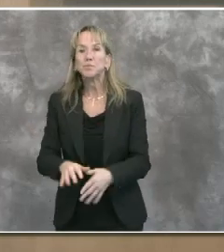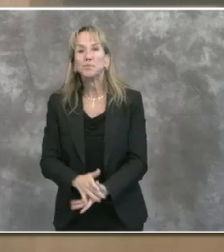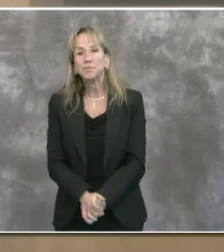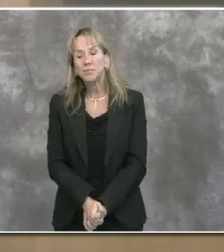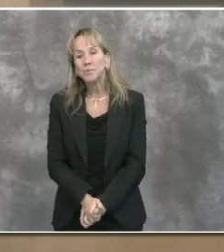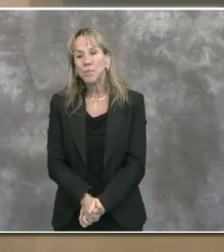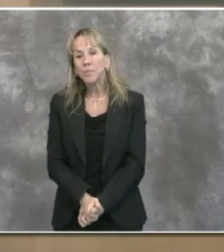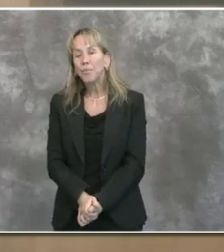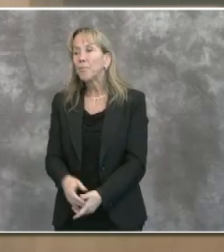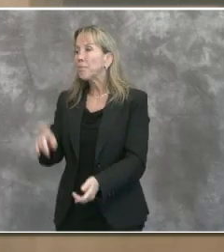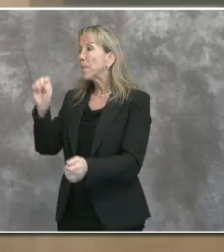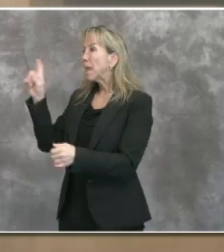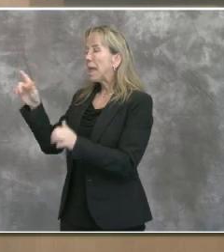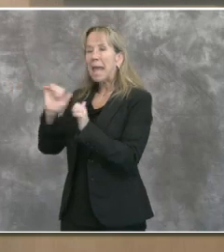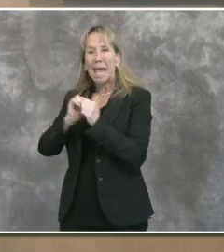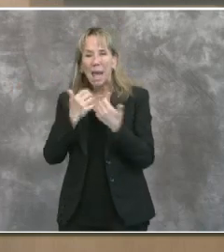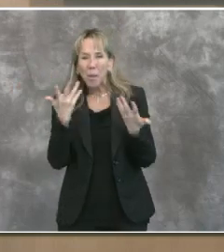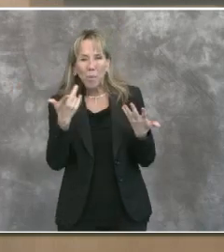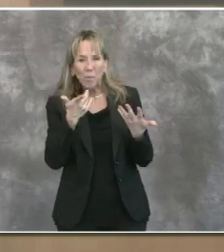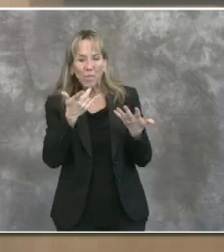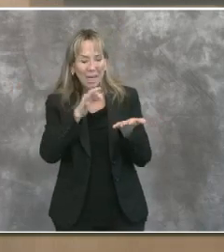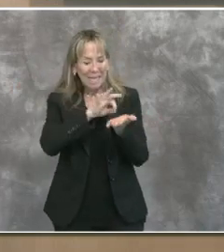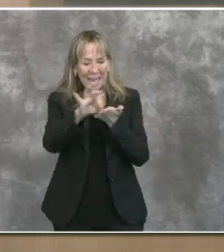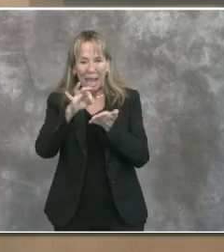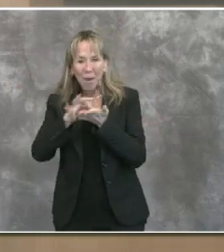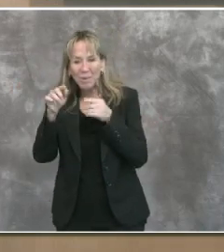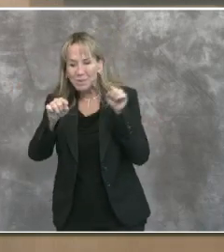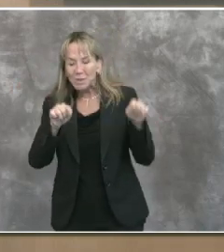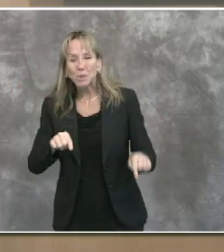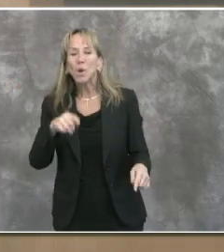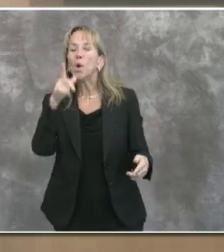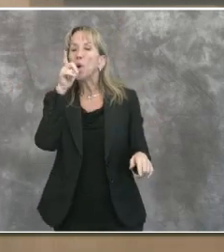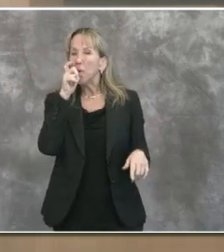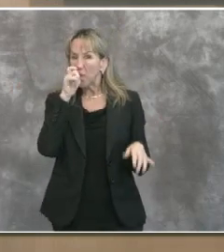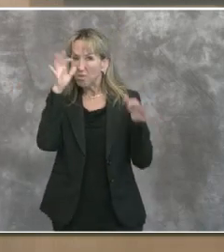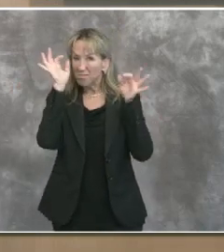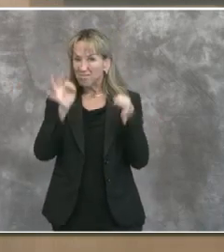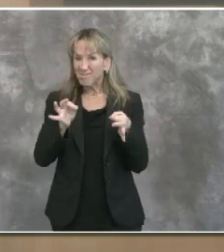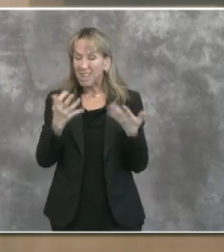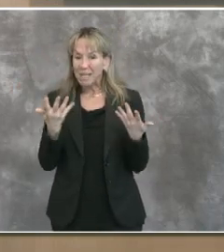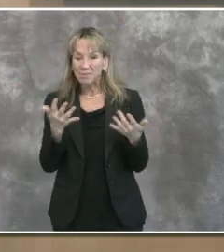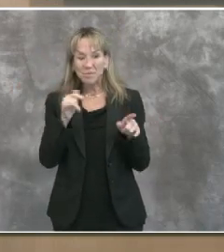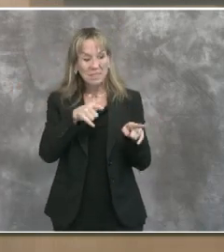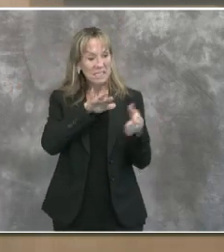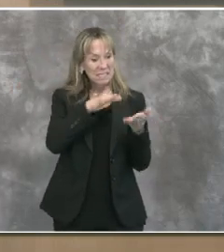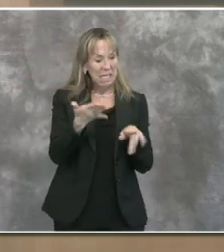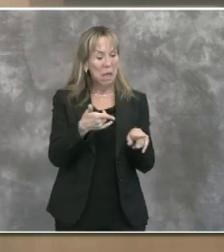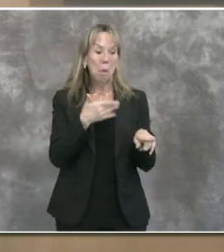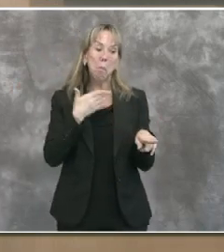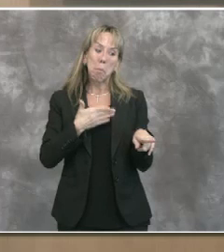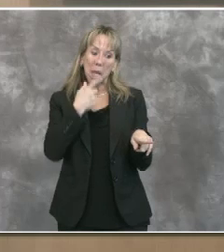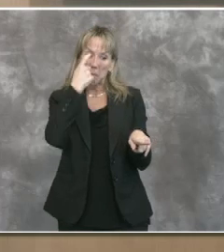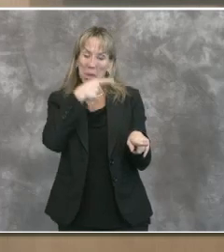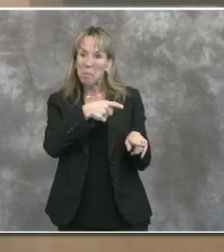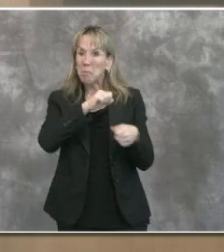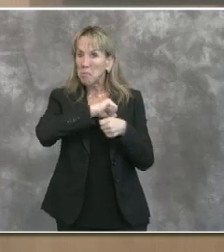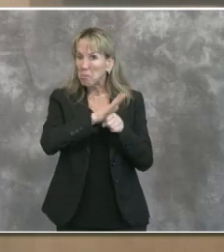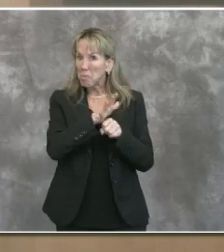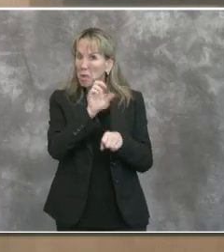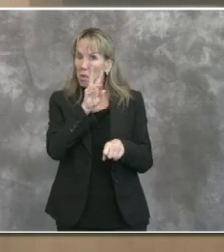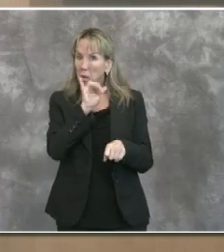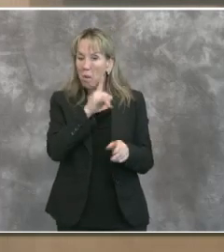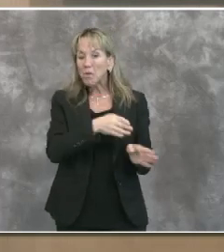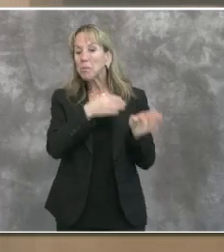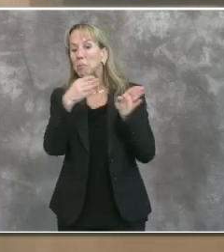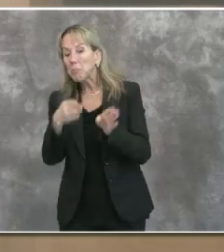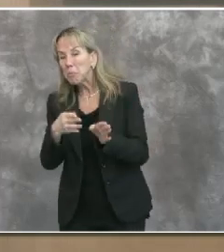do you ensure they get counted? Who decides which of those deaths is tested as possible COVID-19 and how many may be